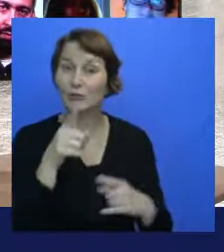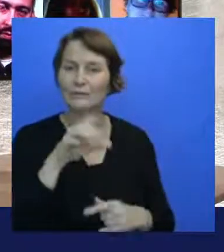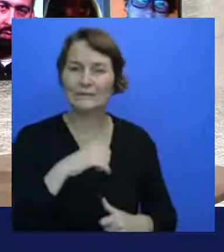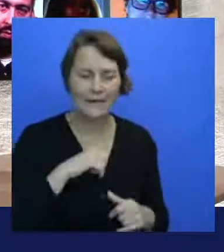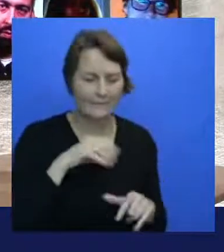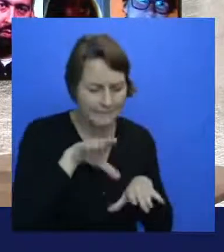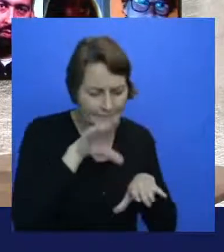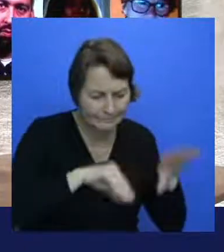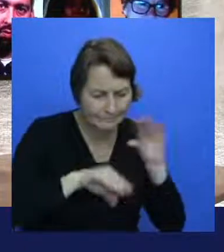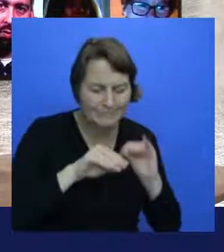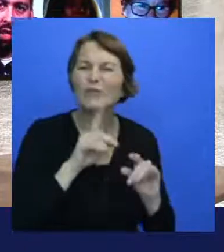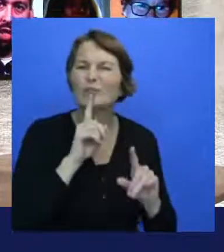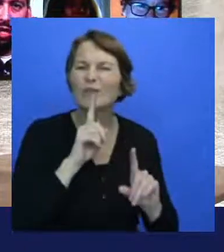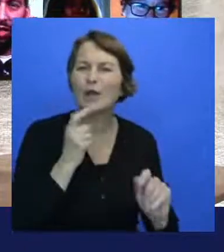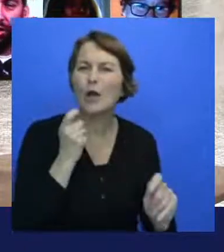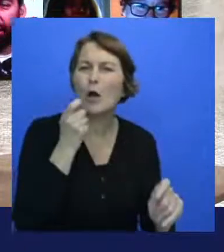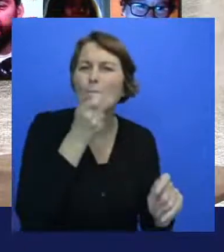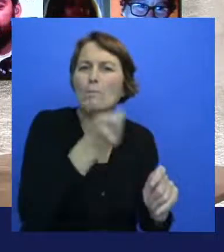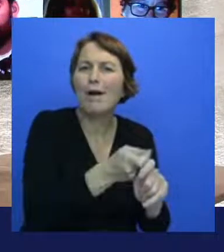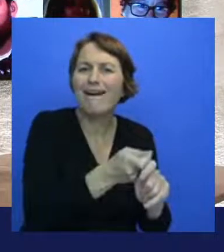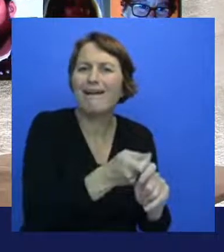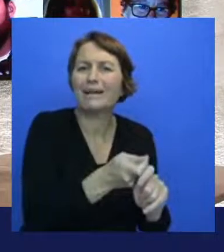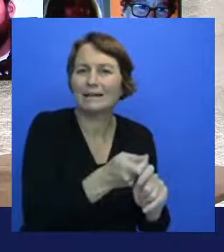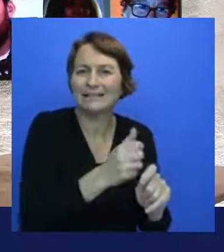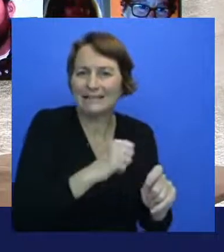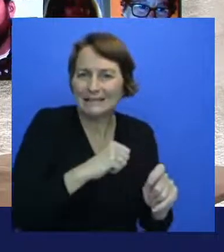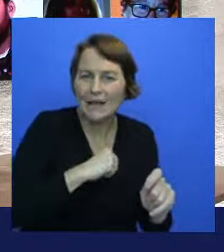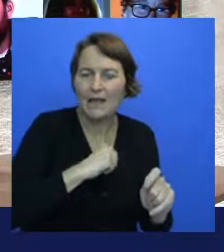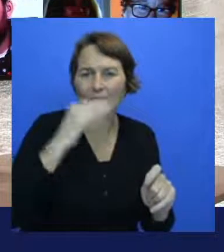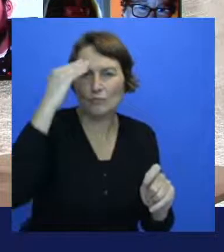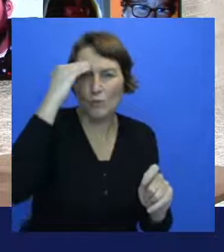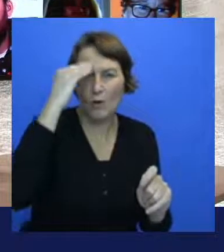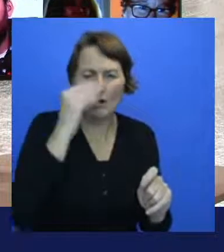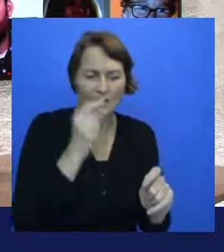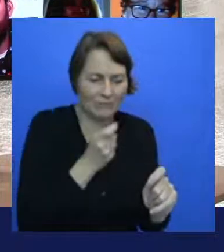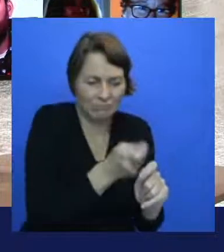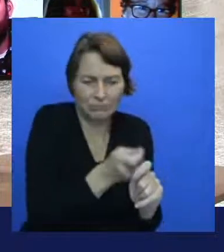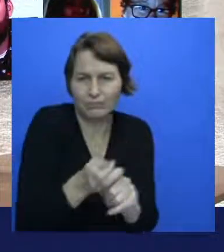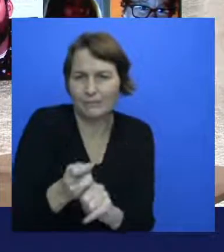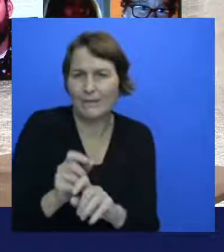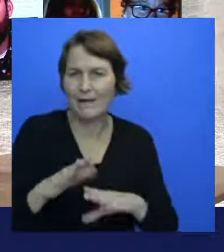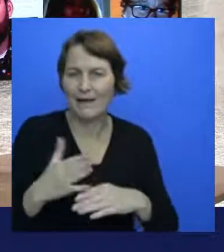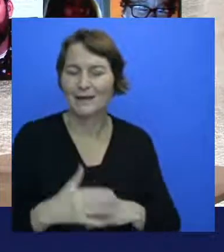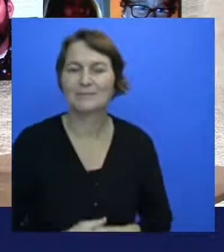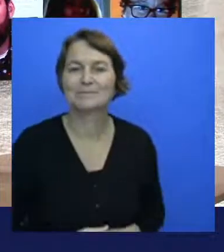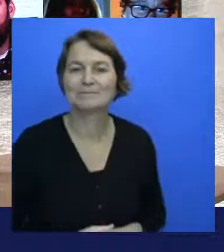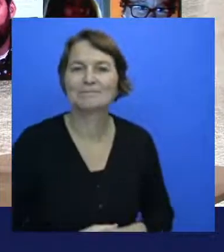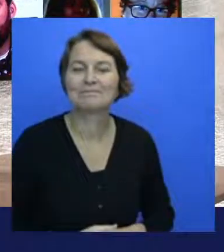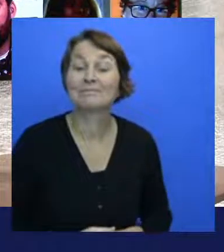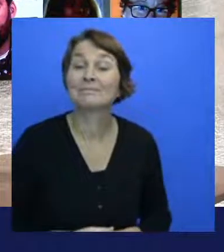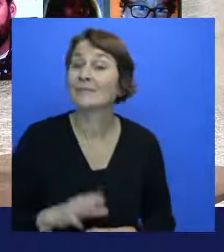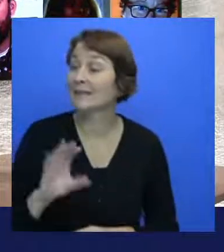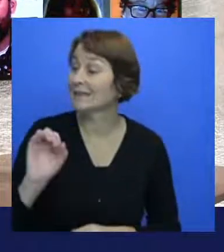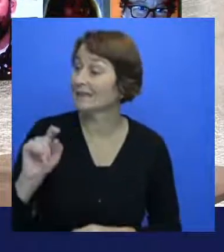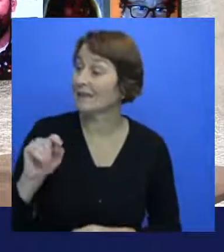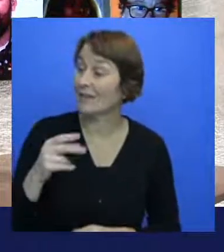knowledge. So here's another question. I think this follows along from what you all were saying.